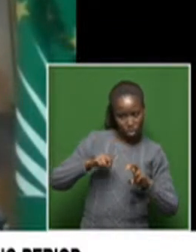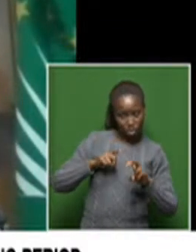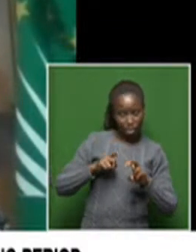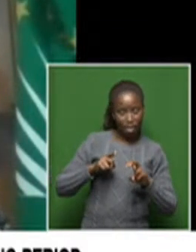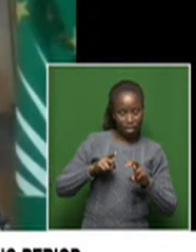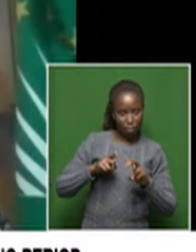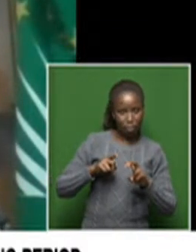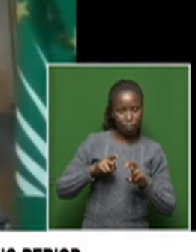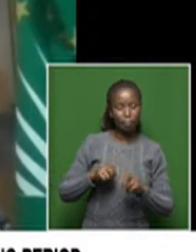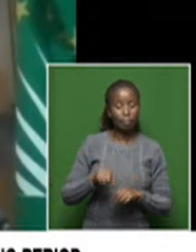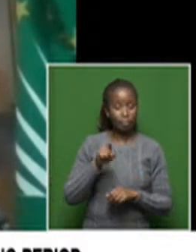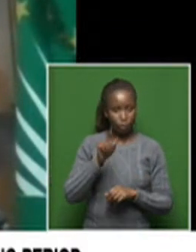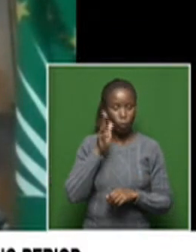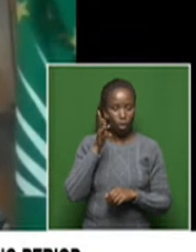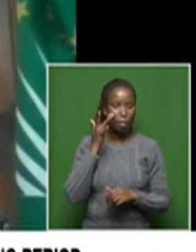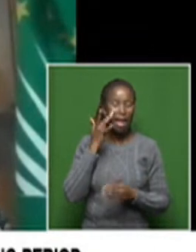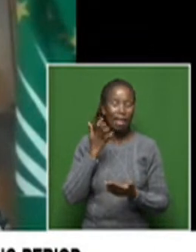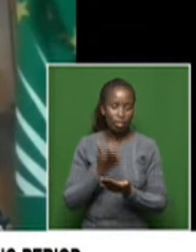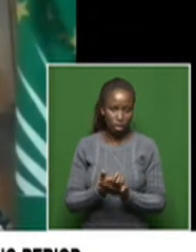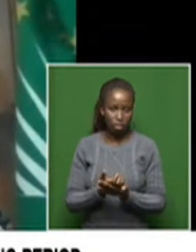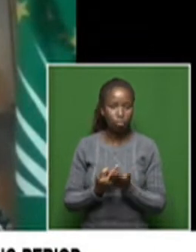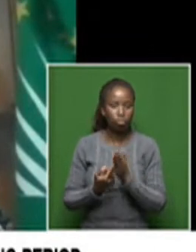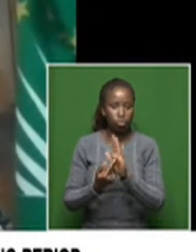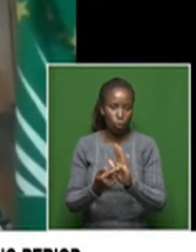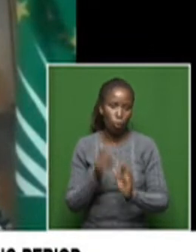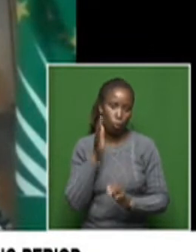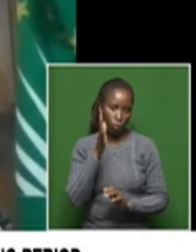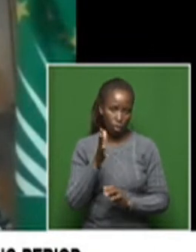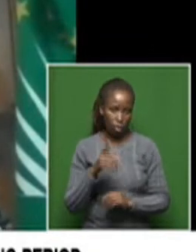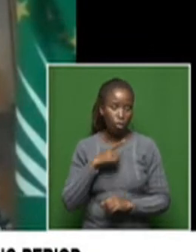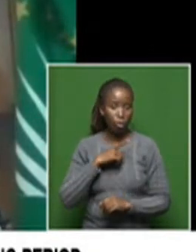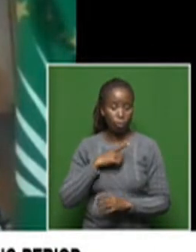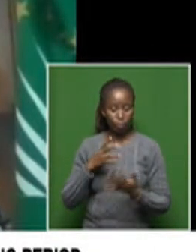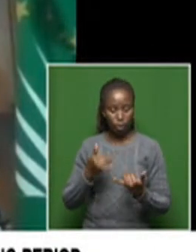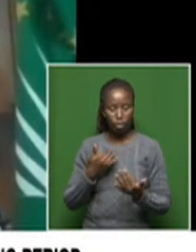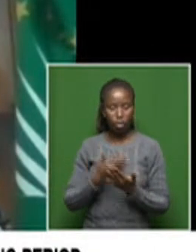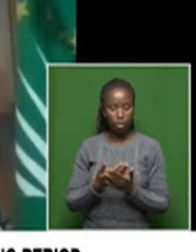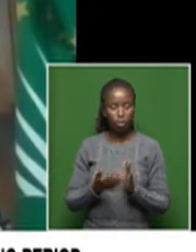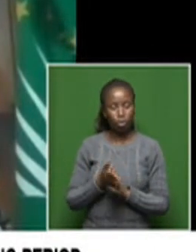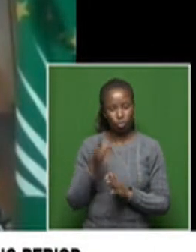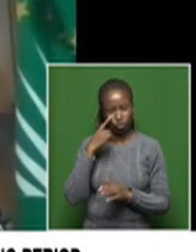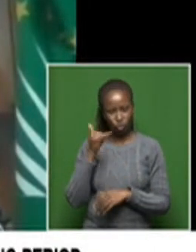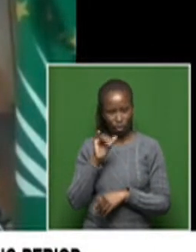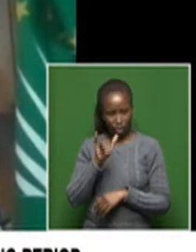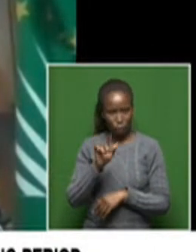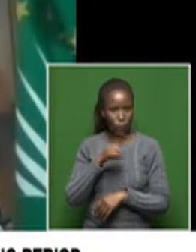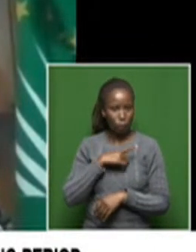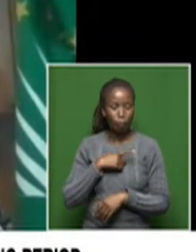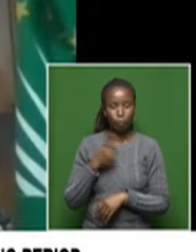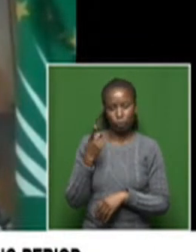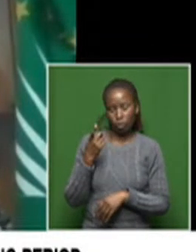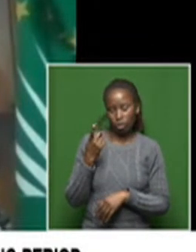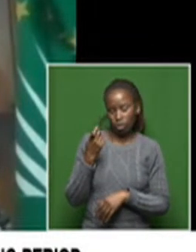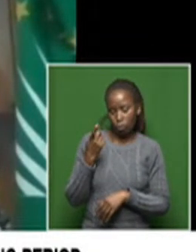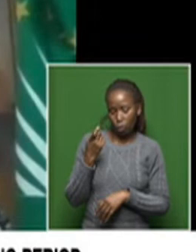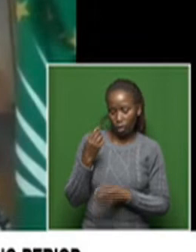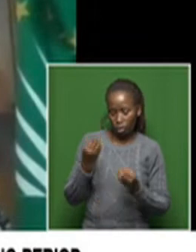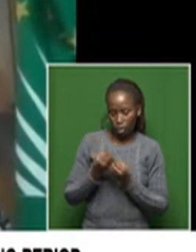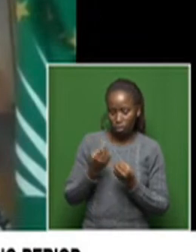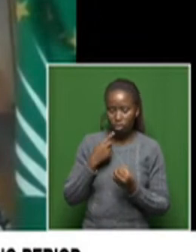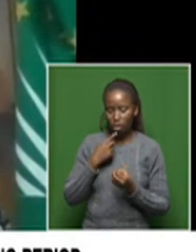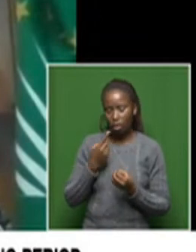that it will be evidence-based. Now you go and look into that. One of the issues is that a person who is in protease